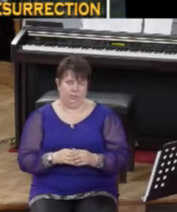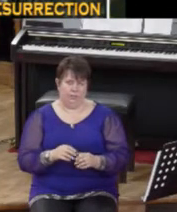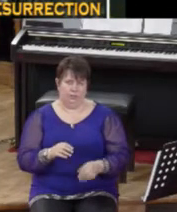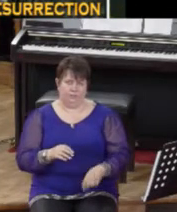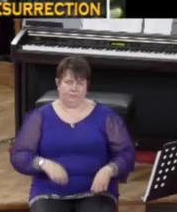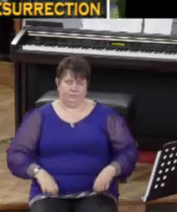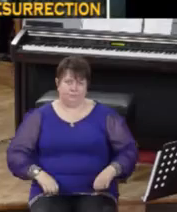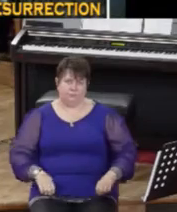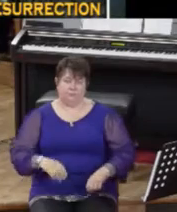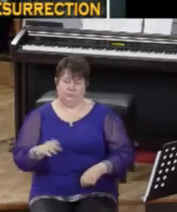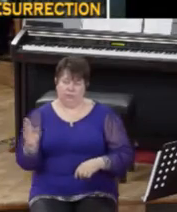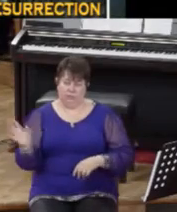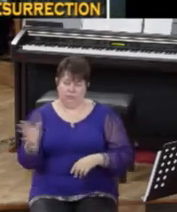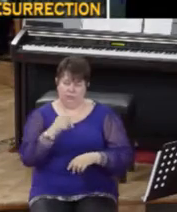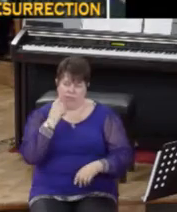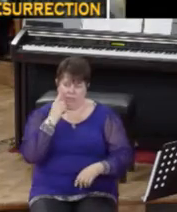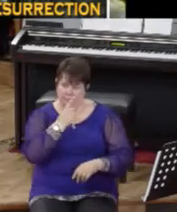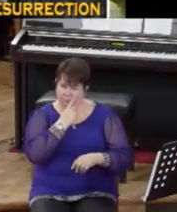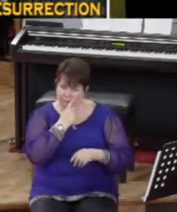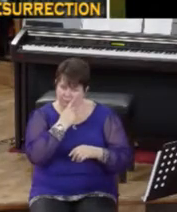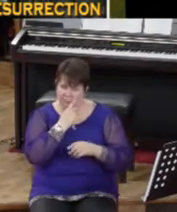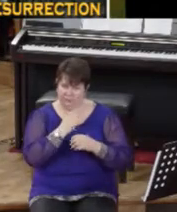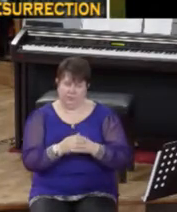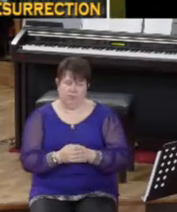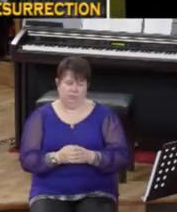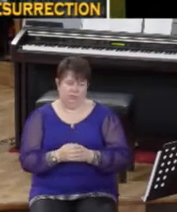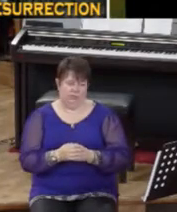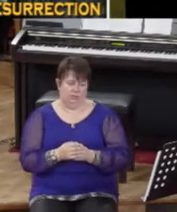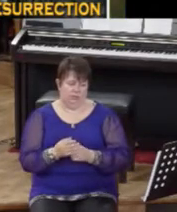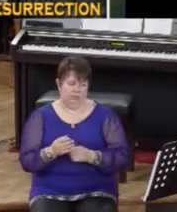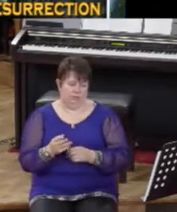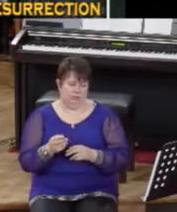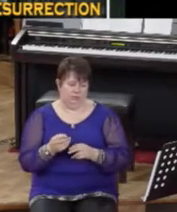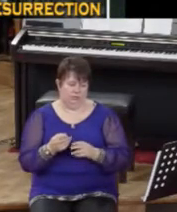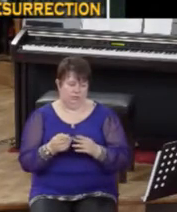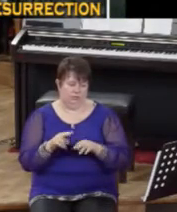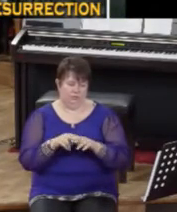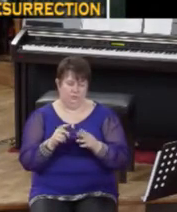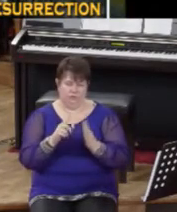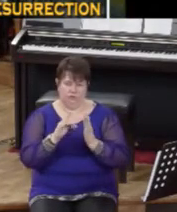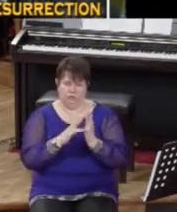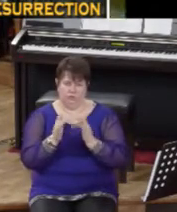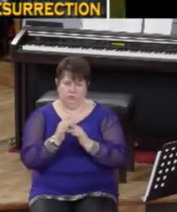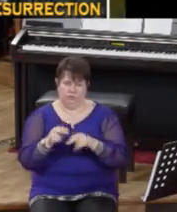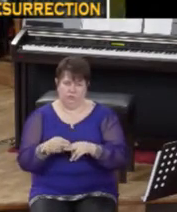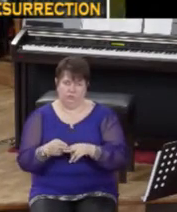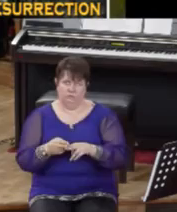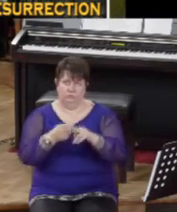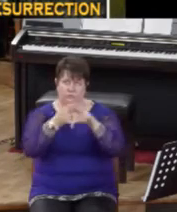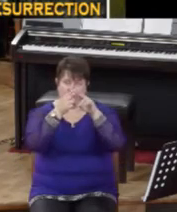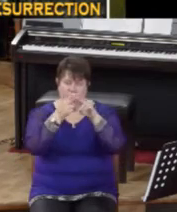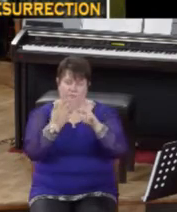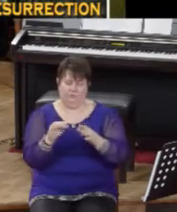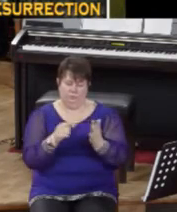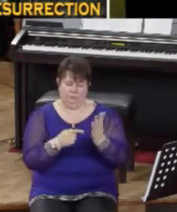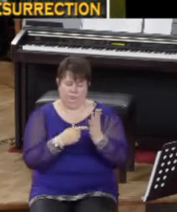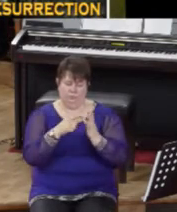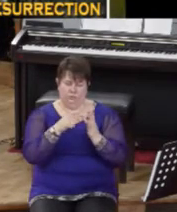As well as the eyewitness accounts that we have of Jesus' resurrection from the